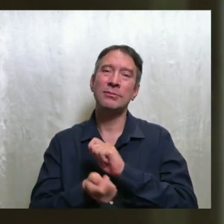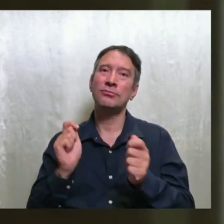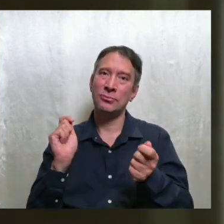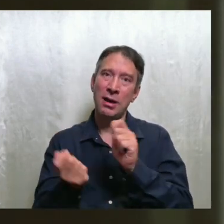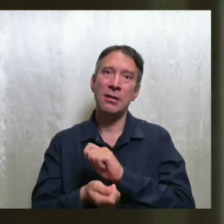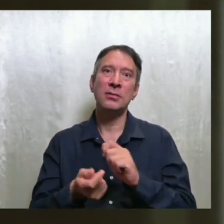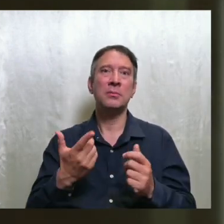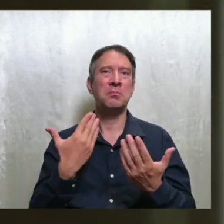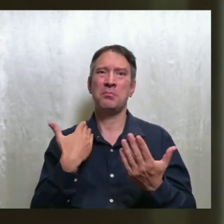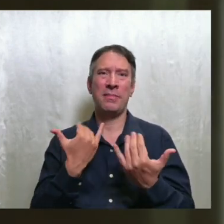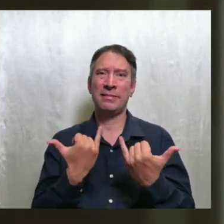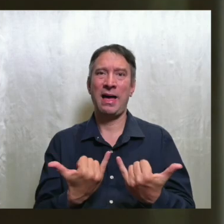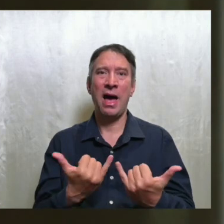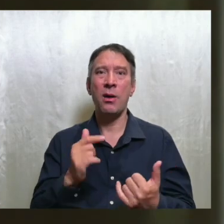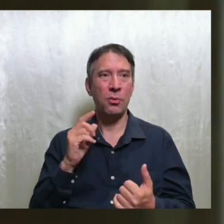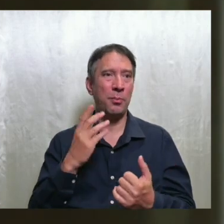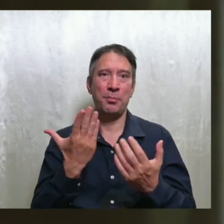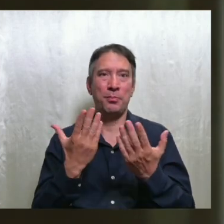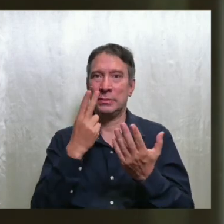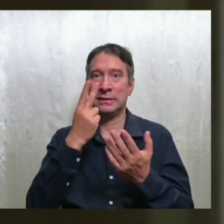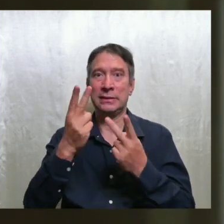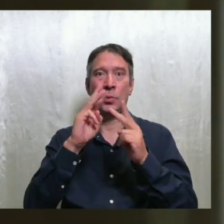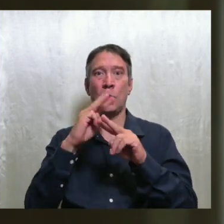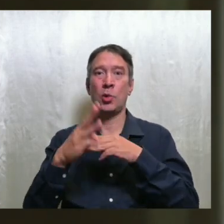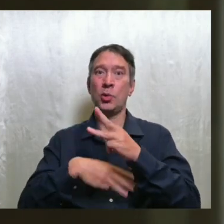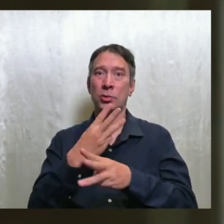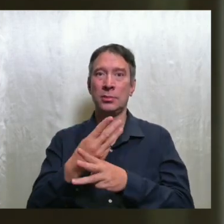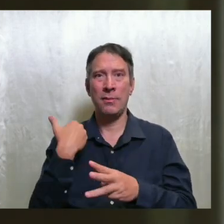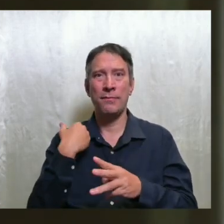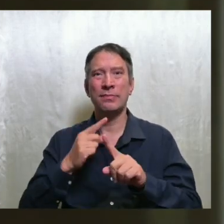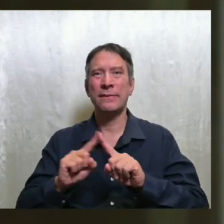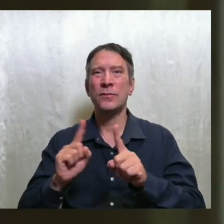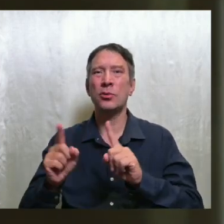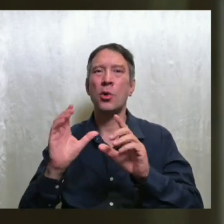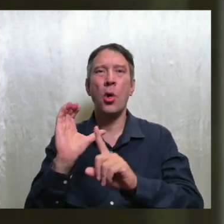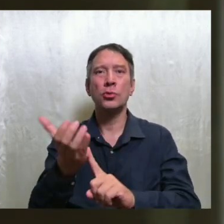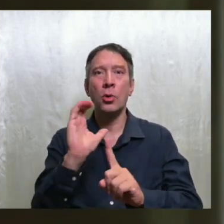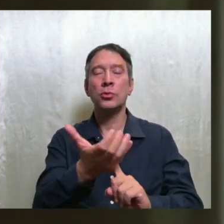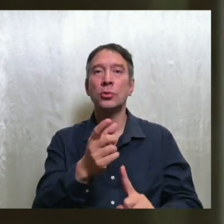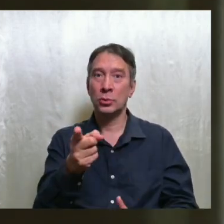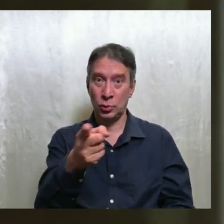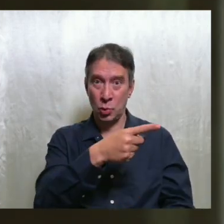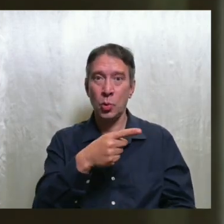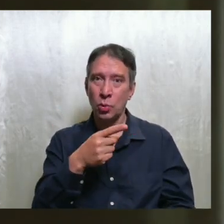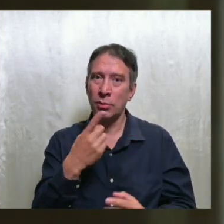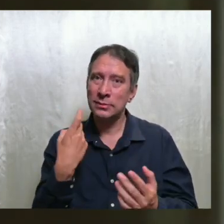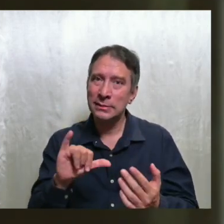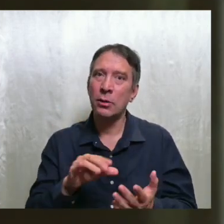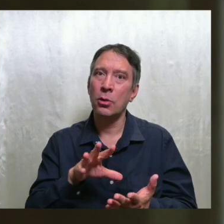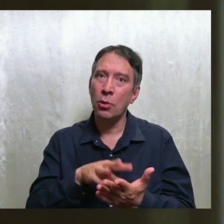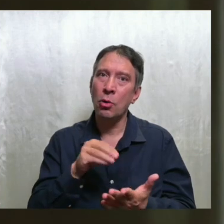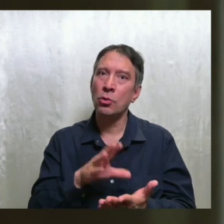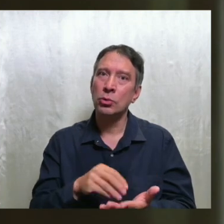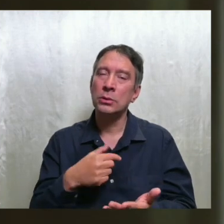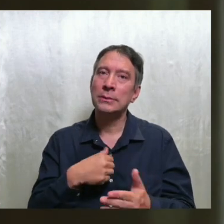factors. What is the motivation and how much motivated we are while we are doing it? And what is the effort that is required for us to